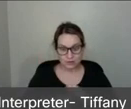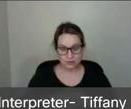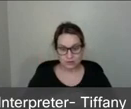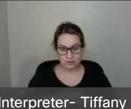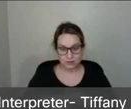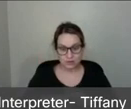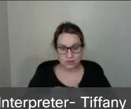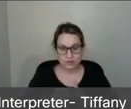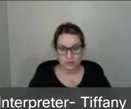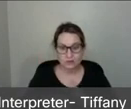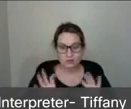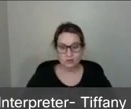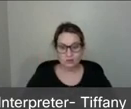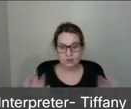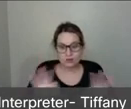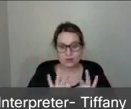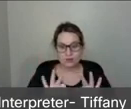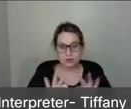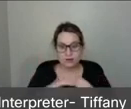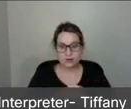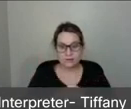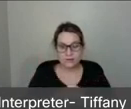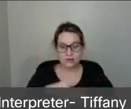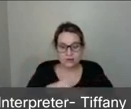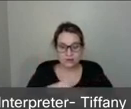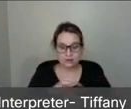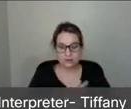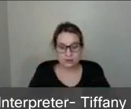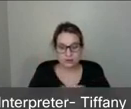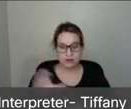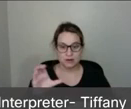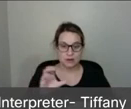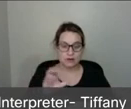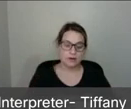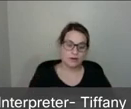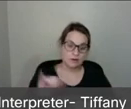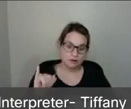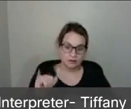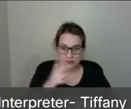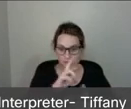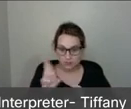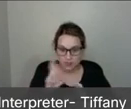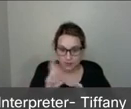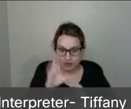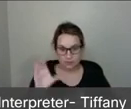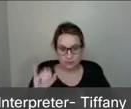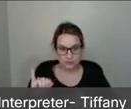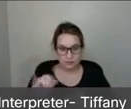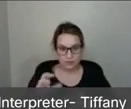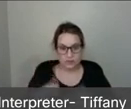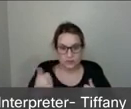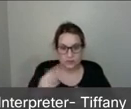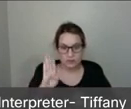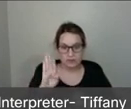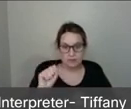and I want to stress the importance of compact geographic areas, areas of interest, and the respect to city and town boundaries. I live off of Baseline Road